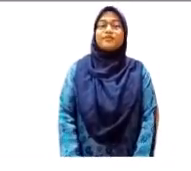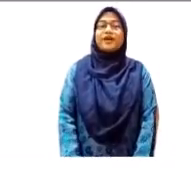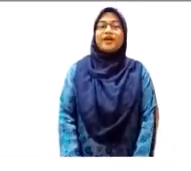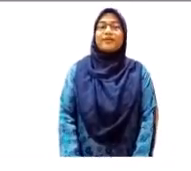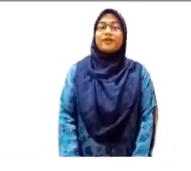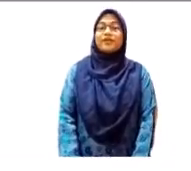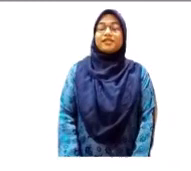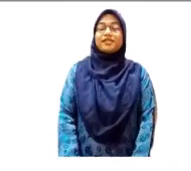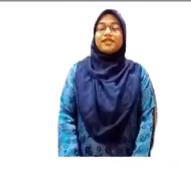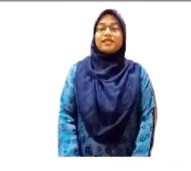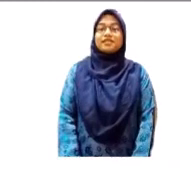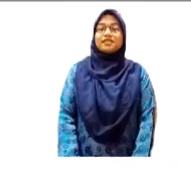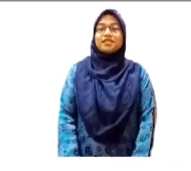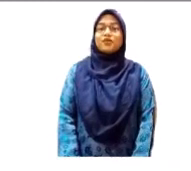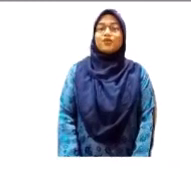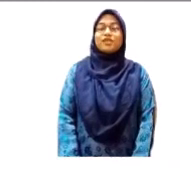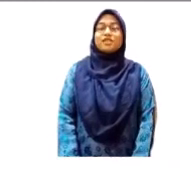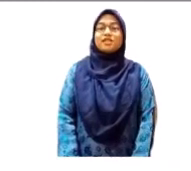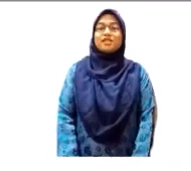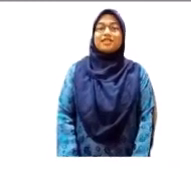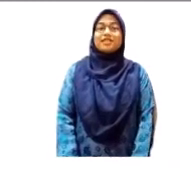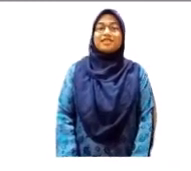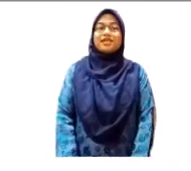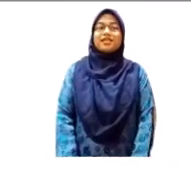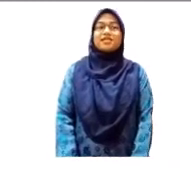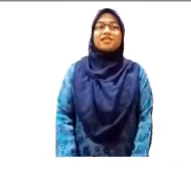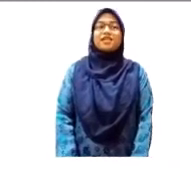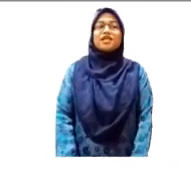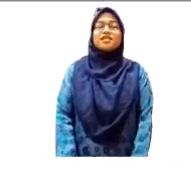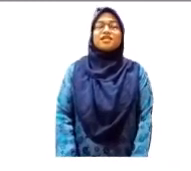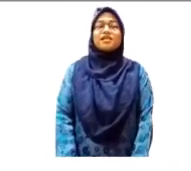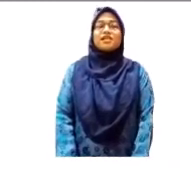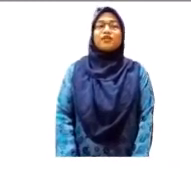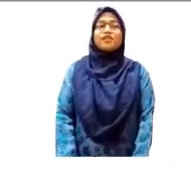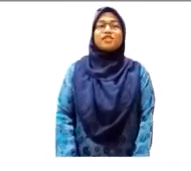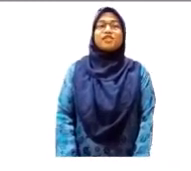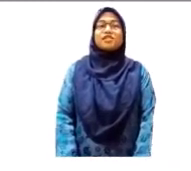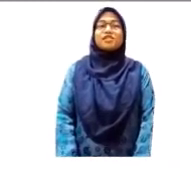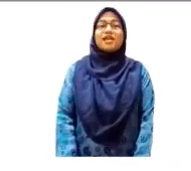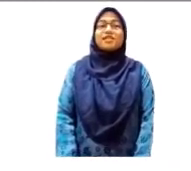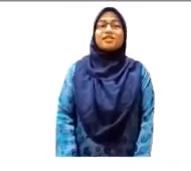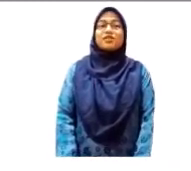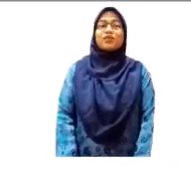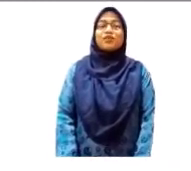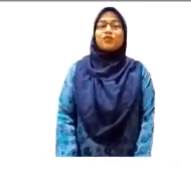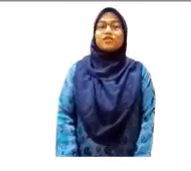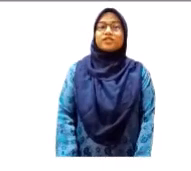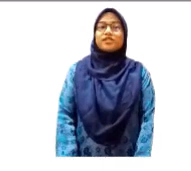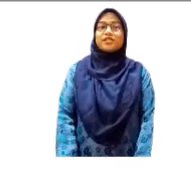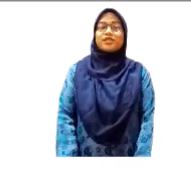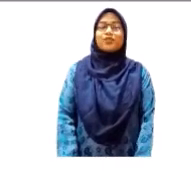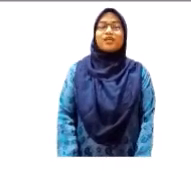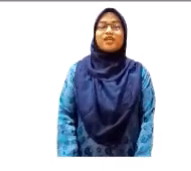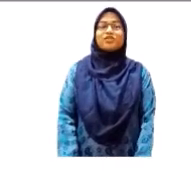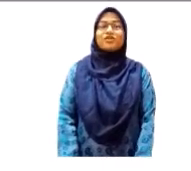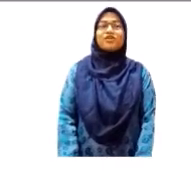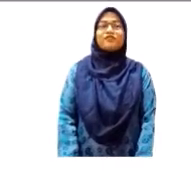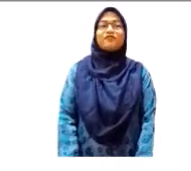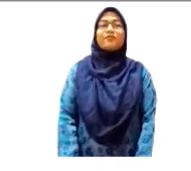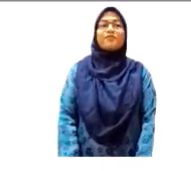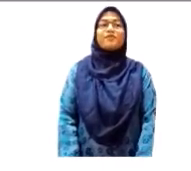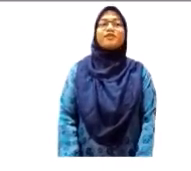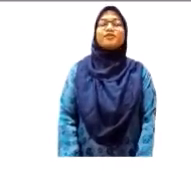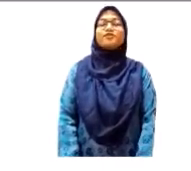quote by Marilyn Daniels, which she says, "Sign language is a dance with words, to be